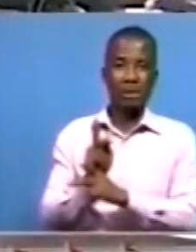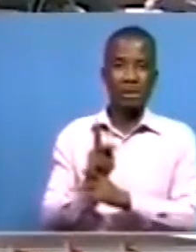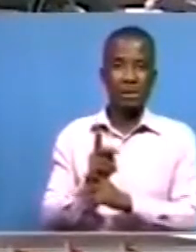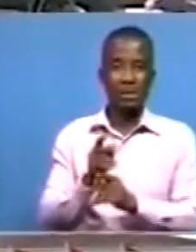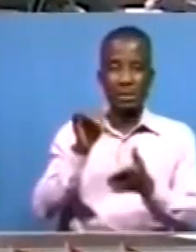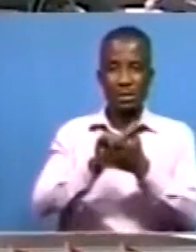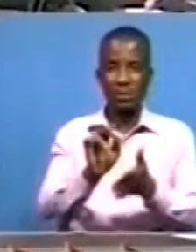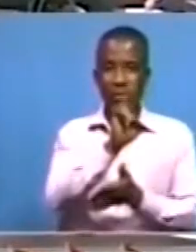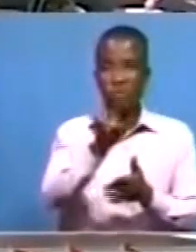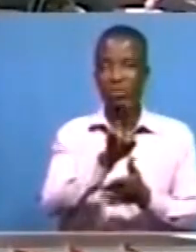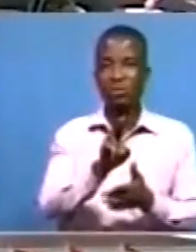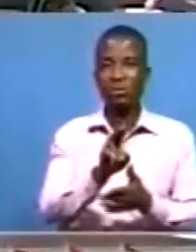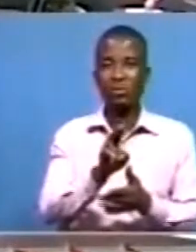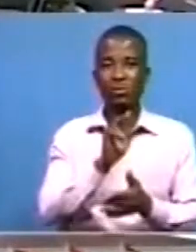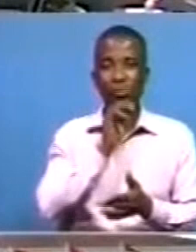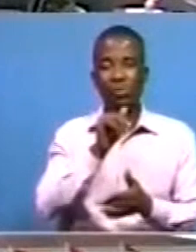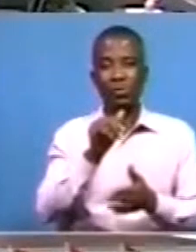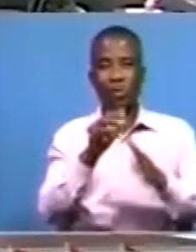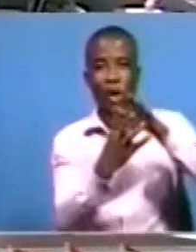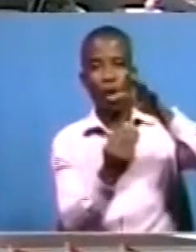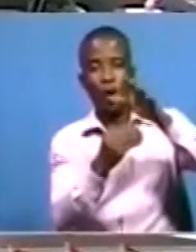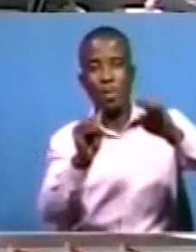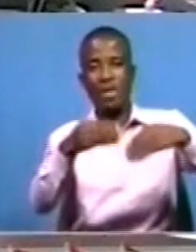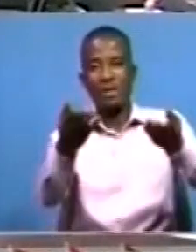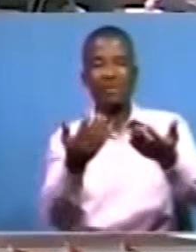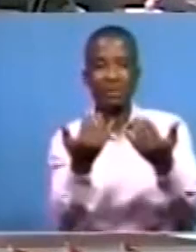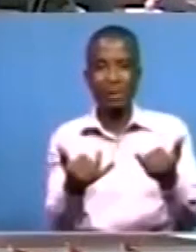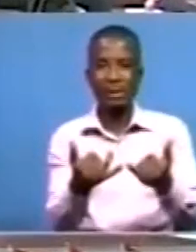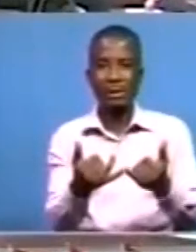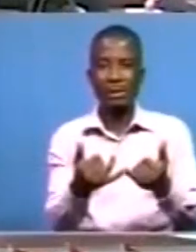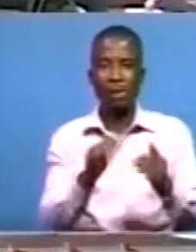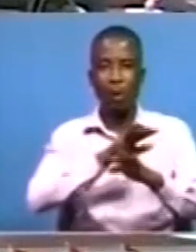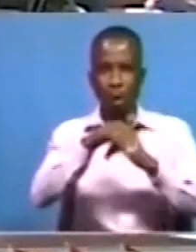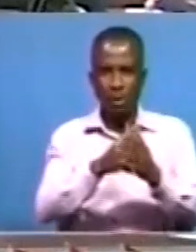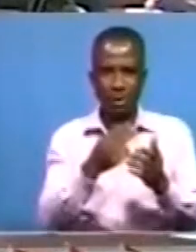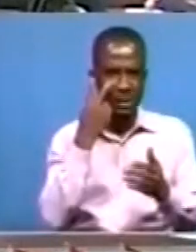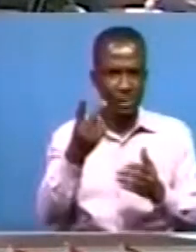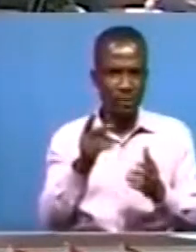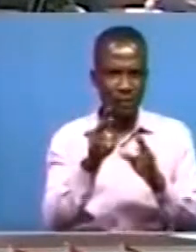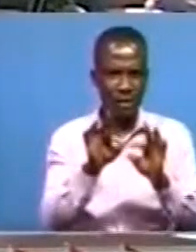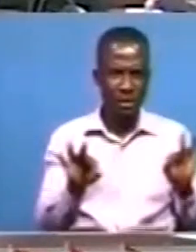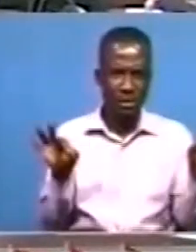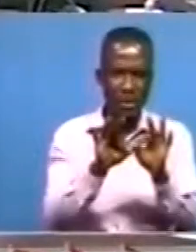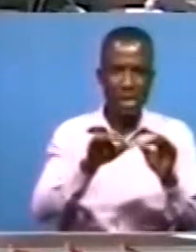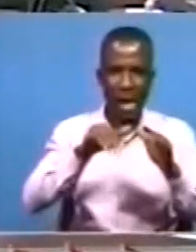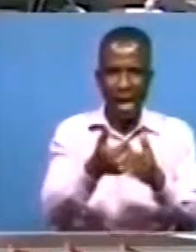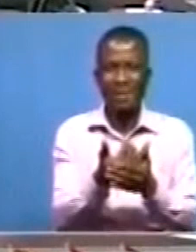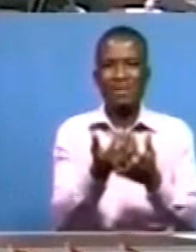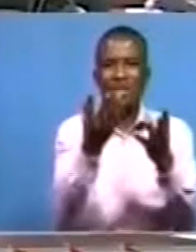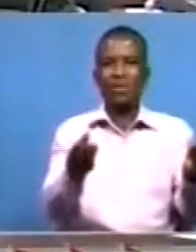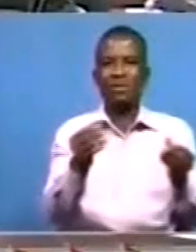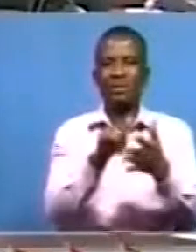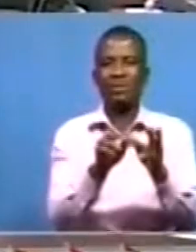as happened in the application to produce originals of the polling station results, or the testimony sought was relevant to the settlement